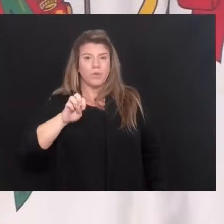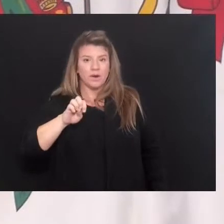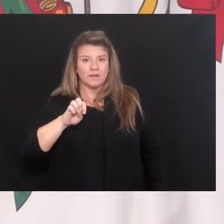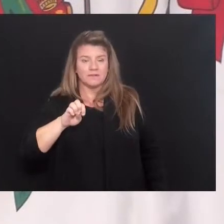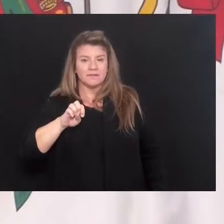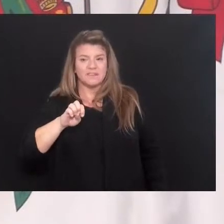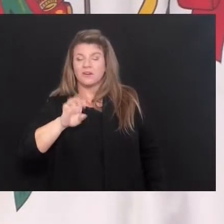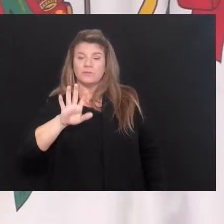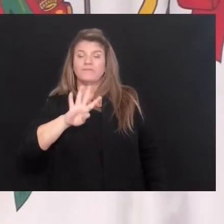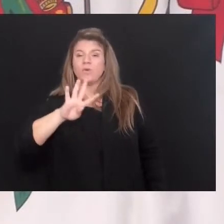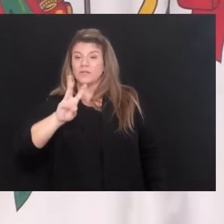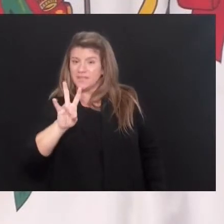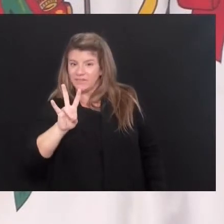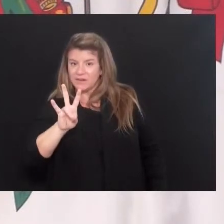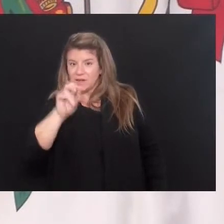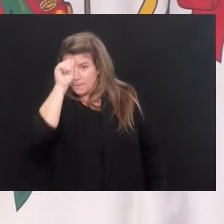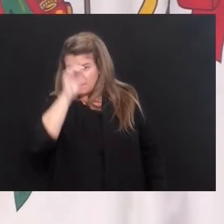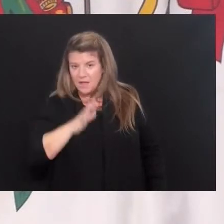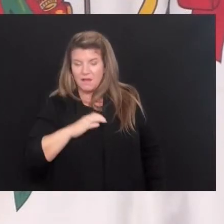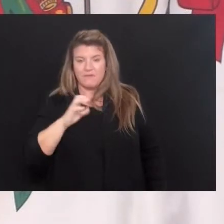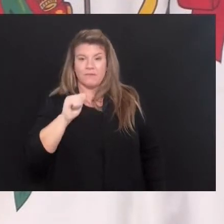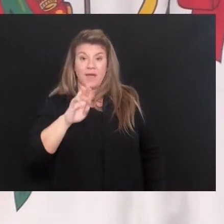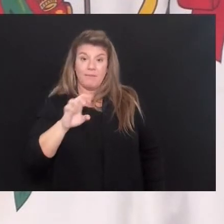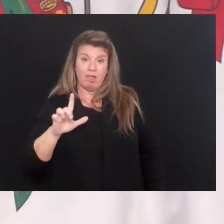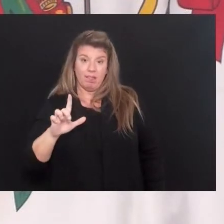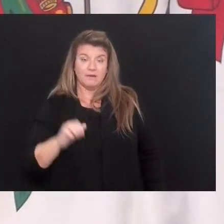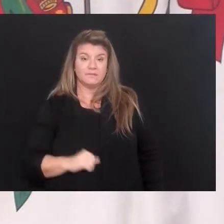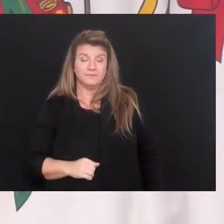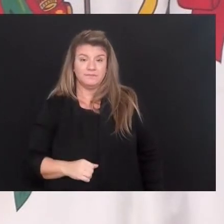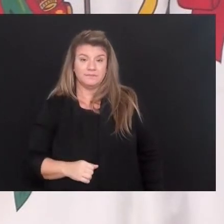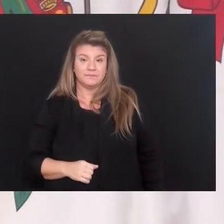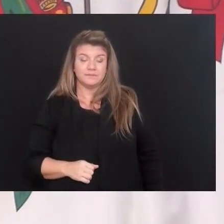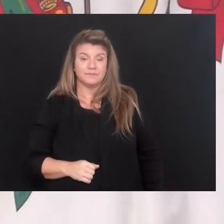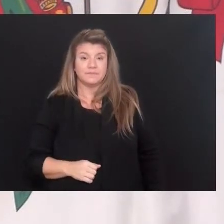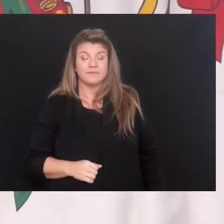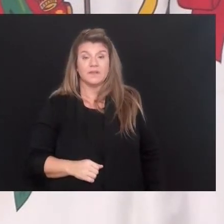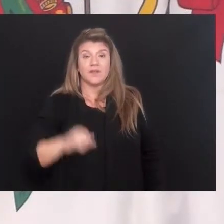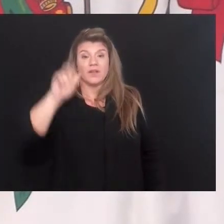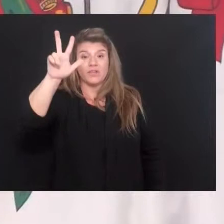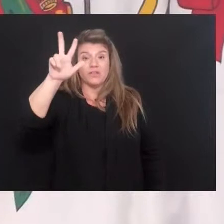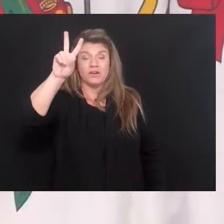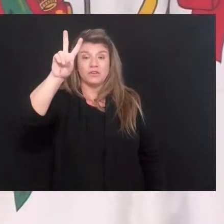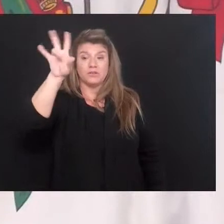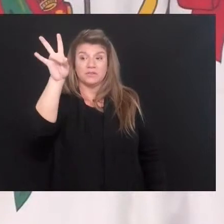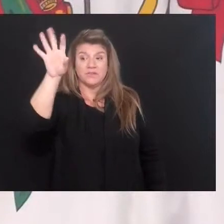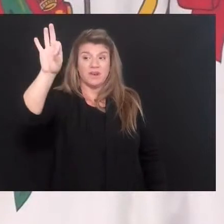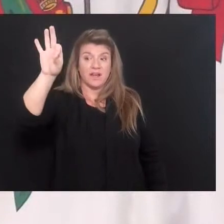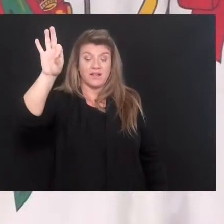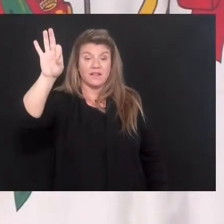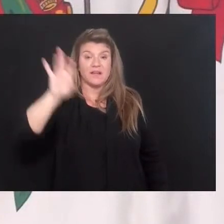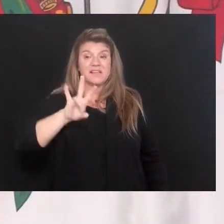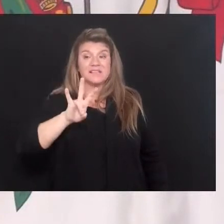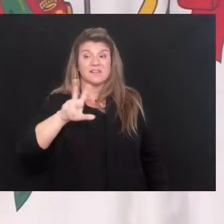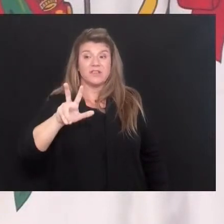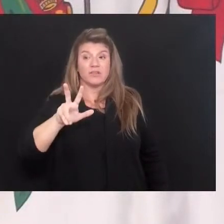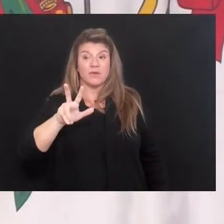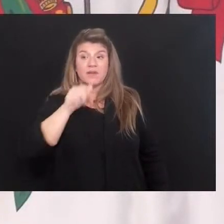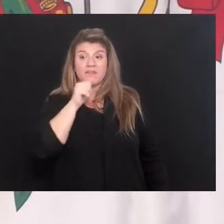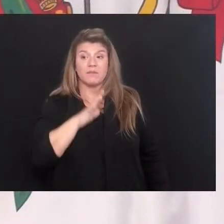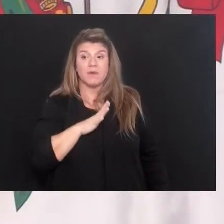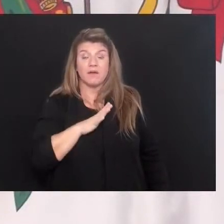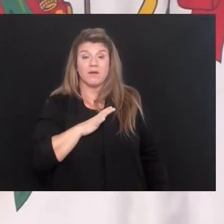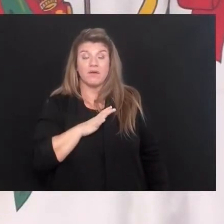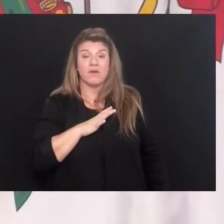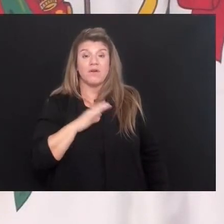40-year-old, 47-year-old male from Cabell County. The 3,279th death, a 73-year-old female